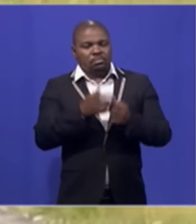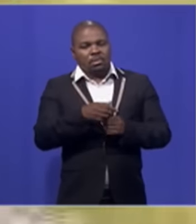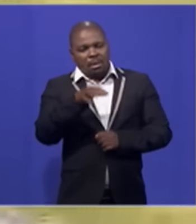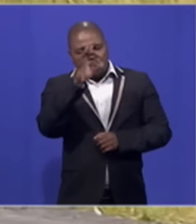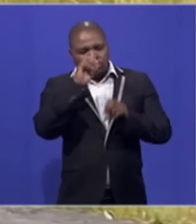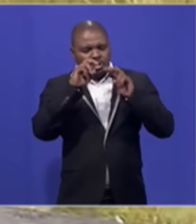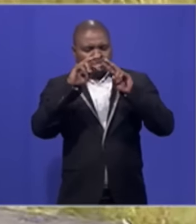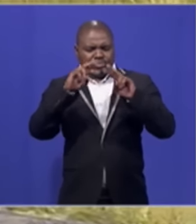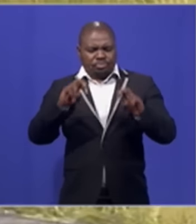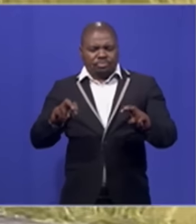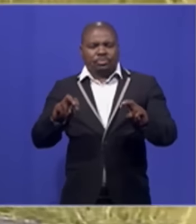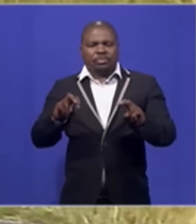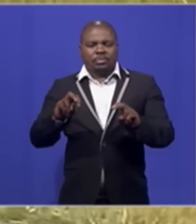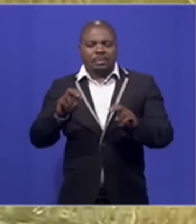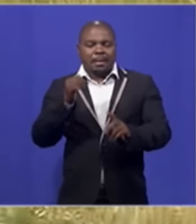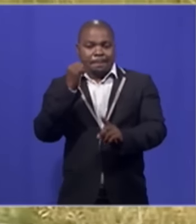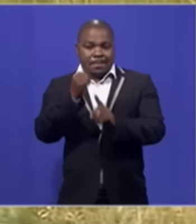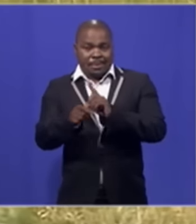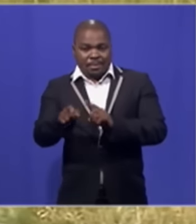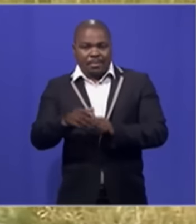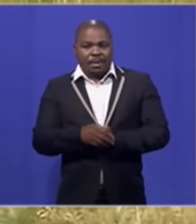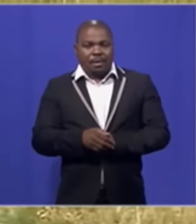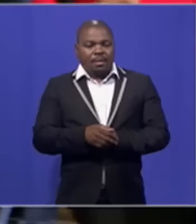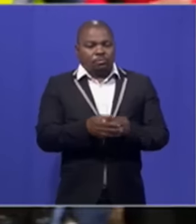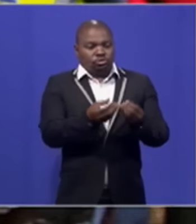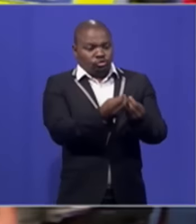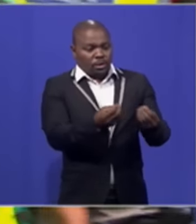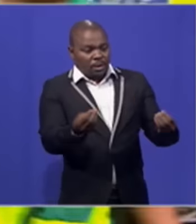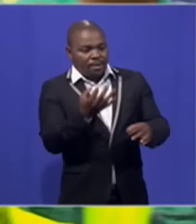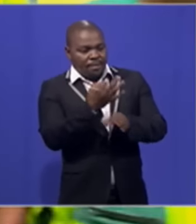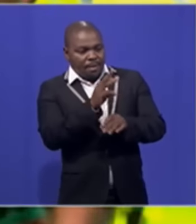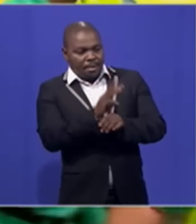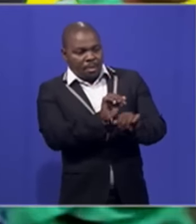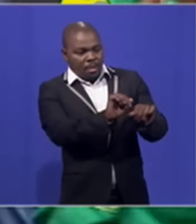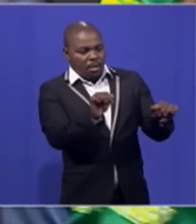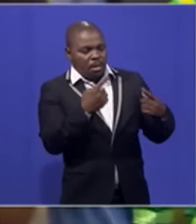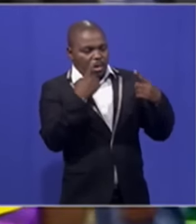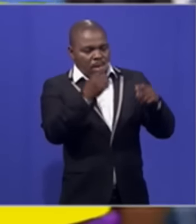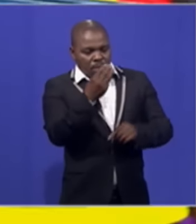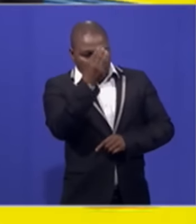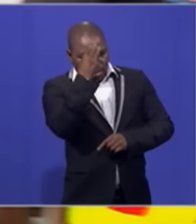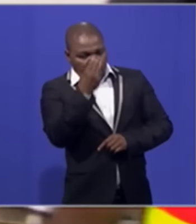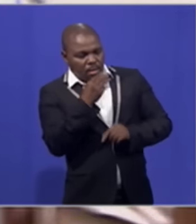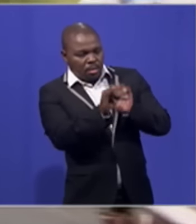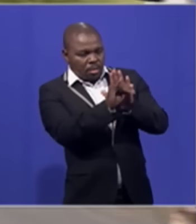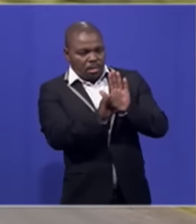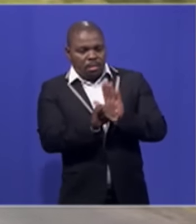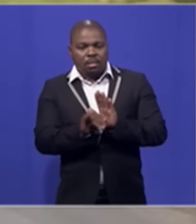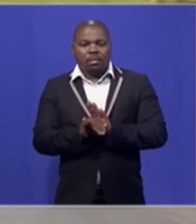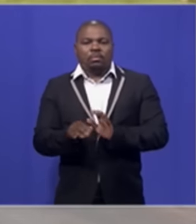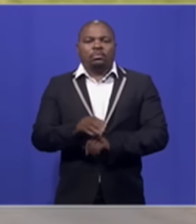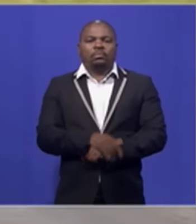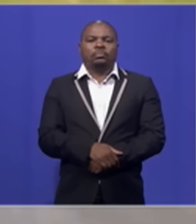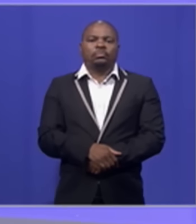ntle le maikemisetso. Batswadi ba beng ba bafu ba se ba qadile ho ya tshwantsha bafu ba bona ba moshare.